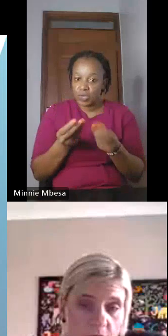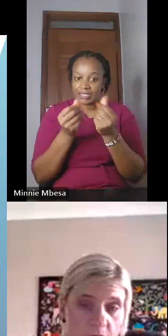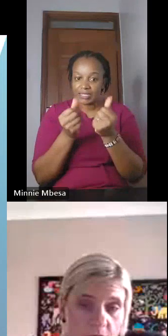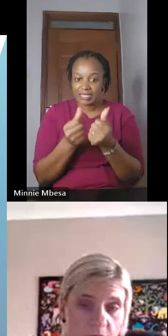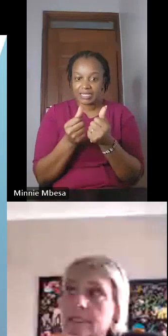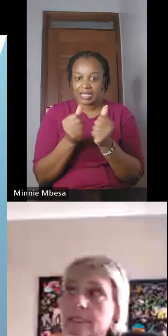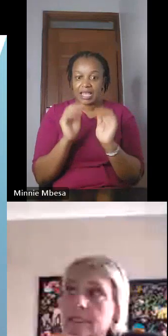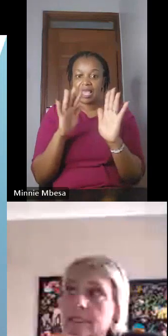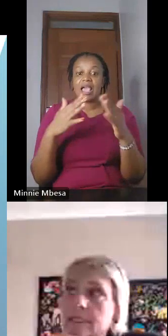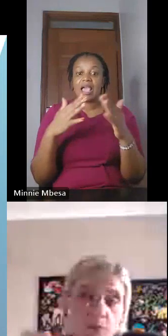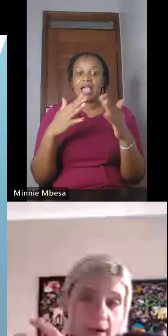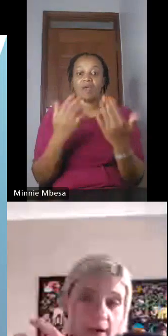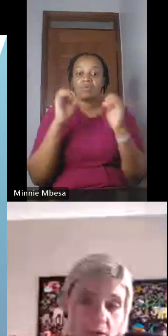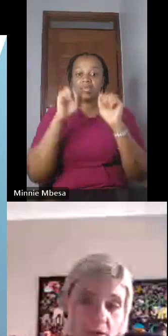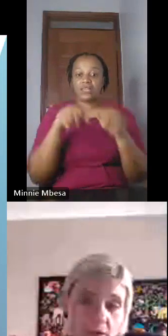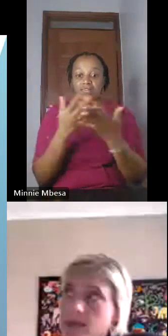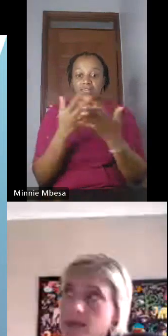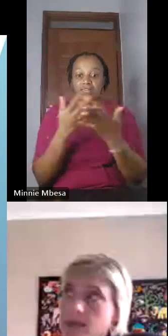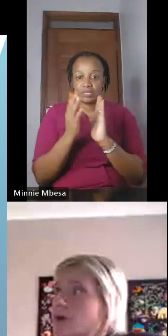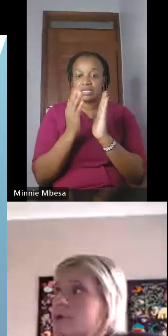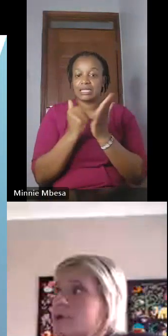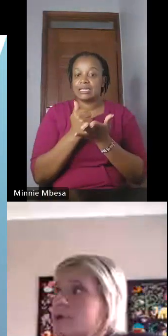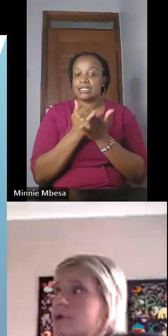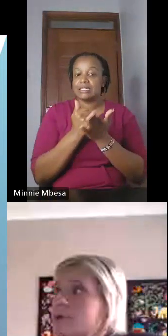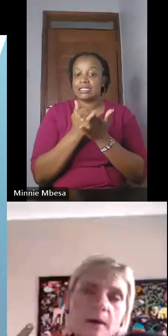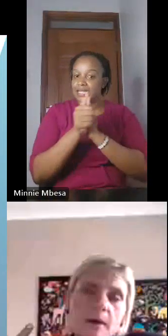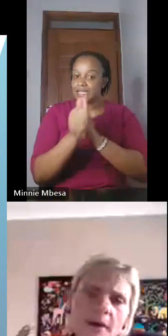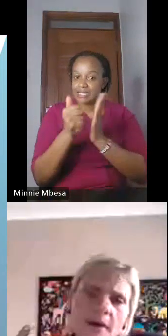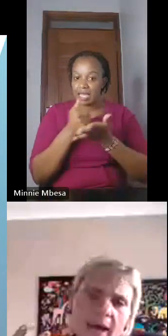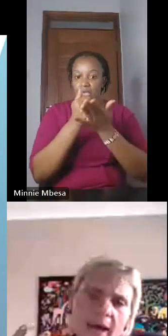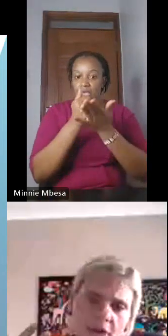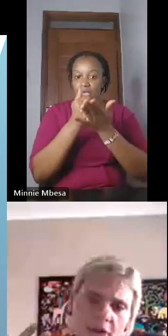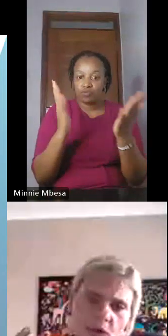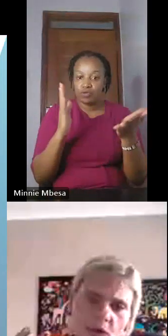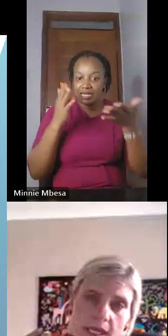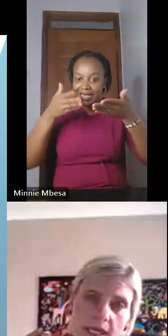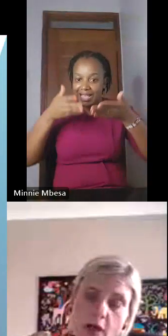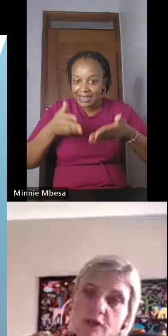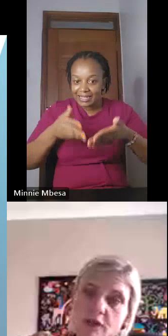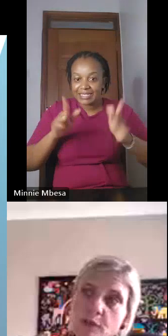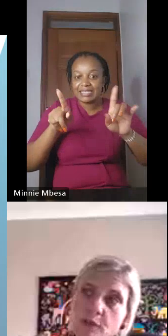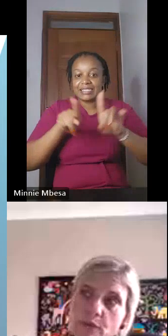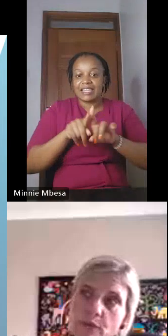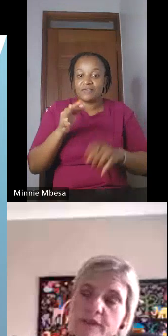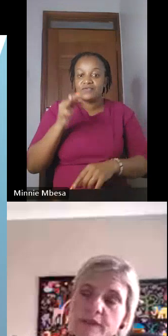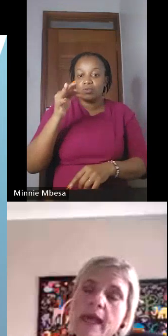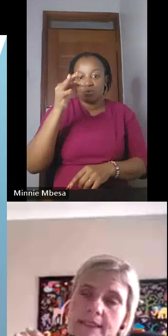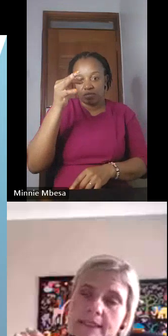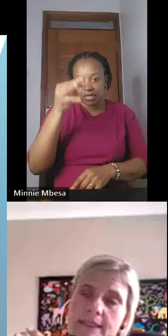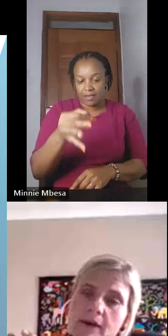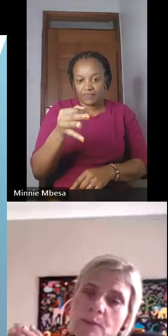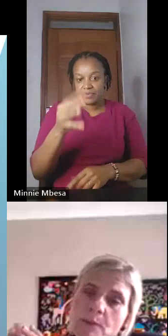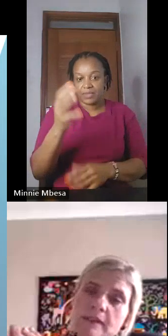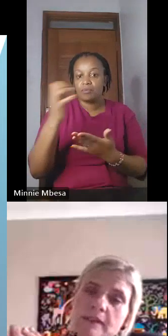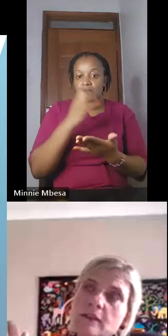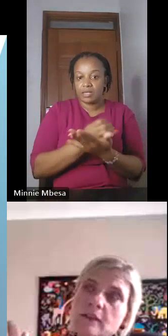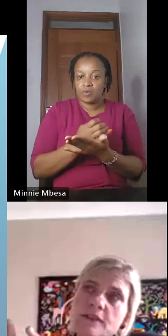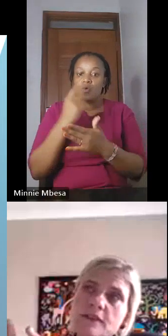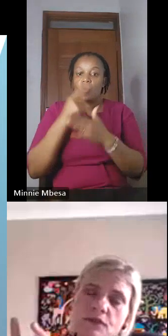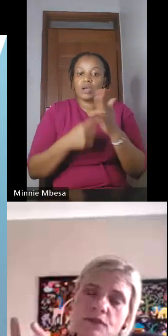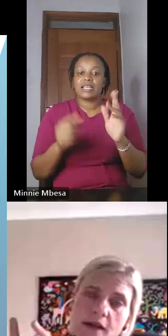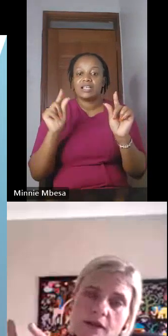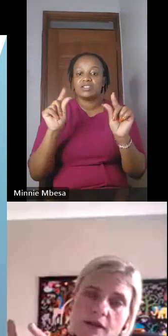those skills help me in my current or my future employment? And what are my short and long-term goals? It's very